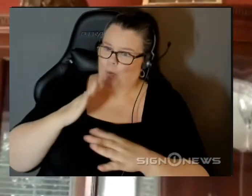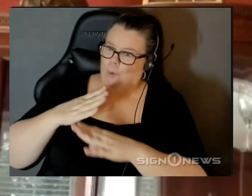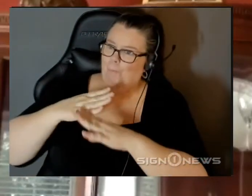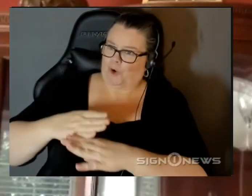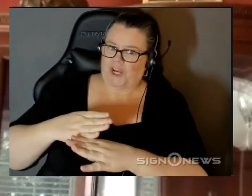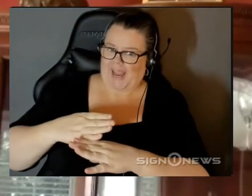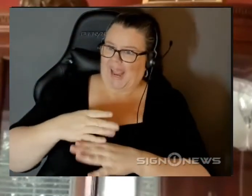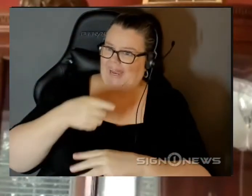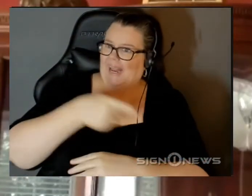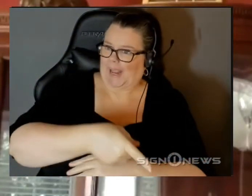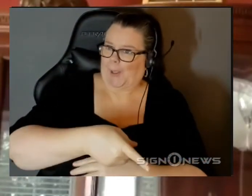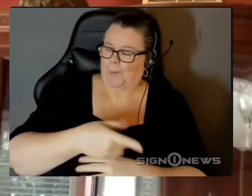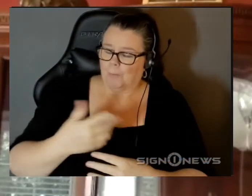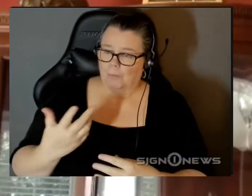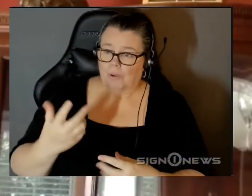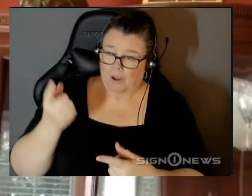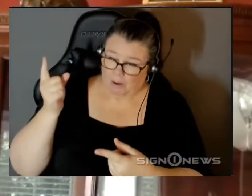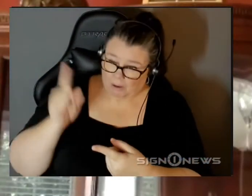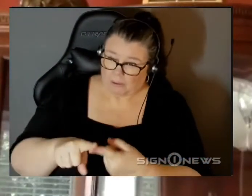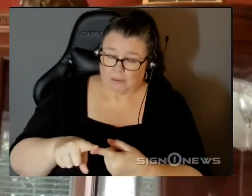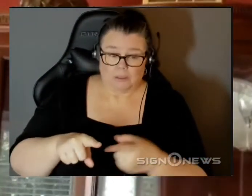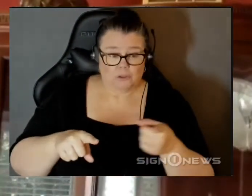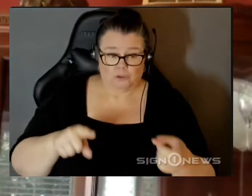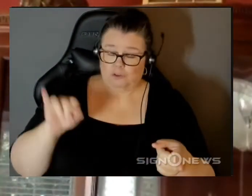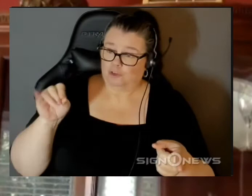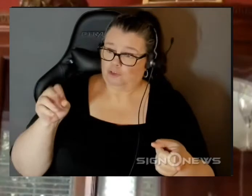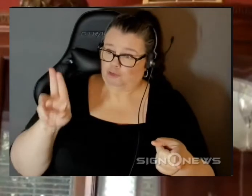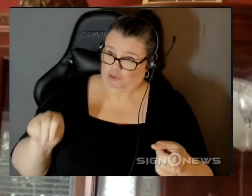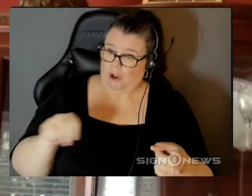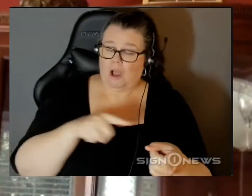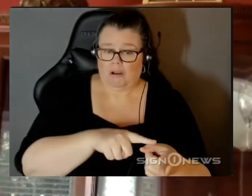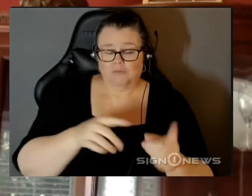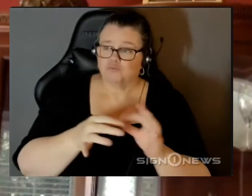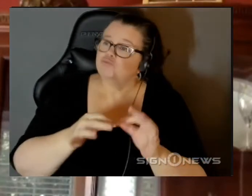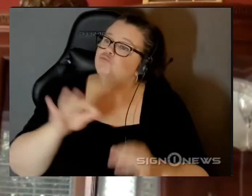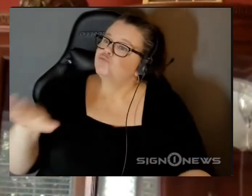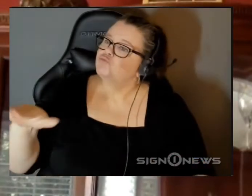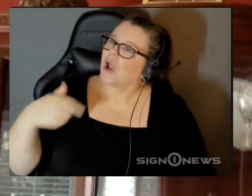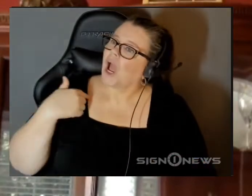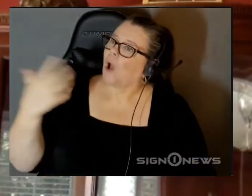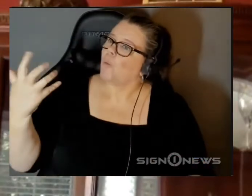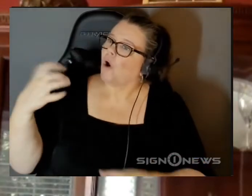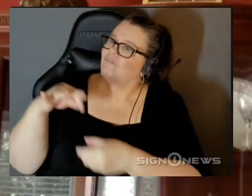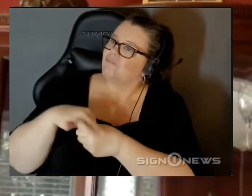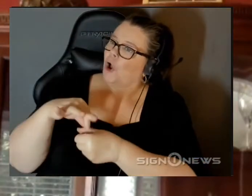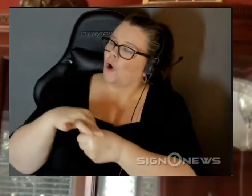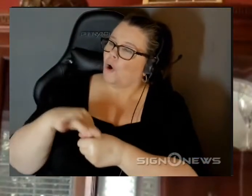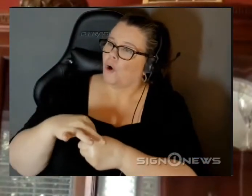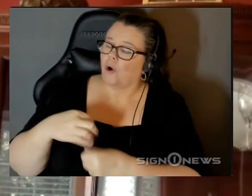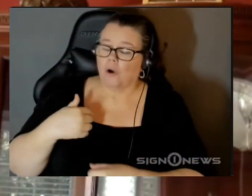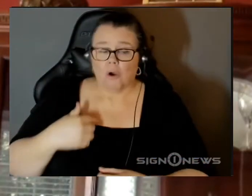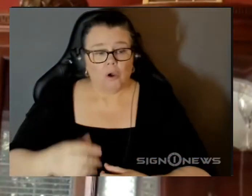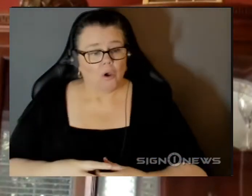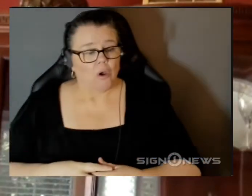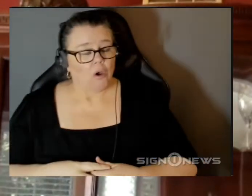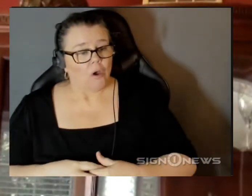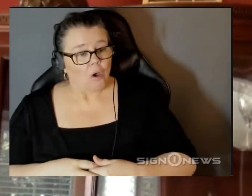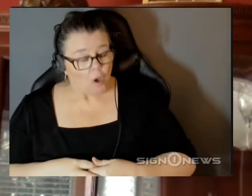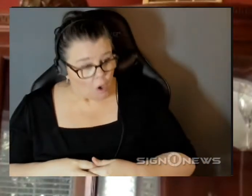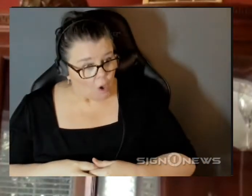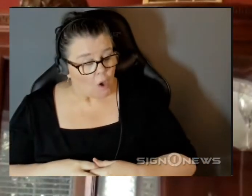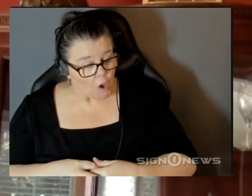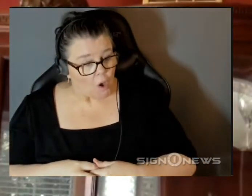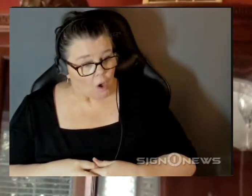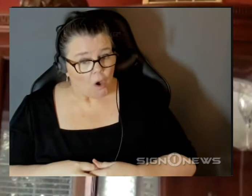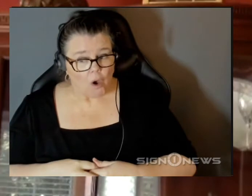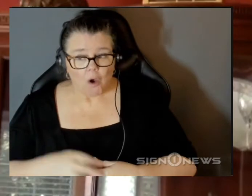John said to me, I want to vote, I thought, oh, Now in Georgia, they have to specifically take